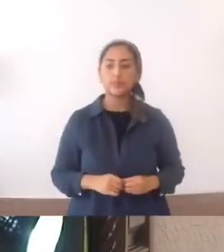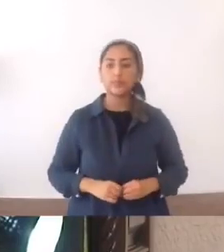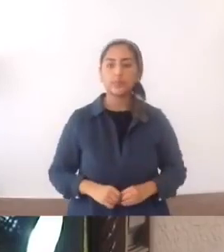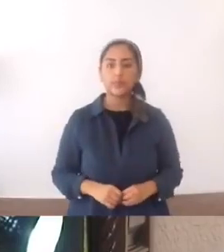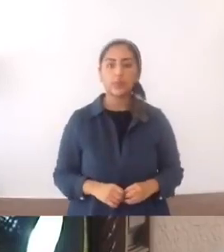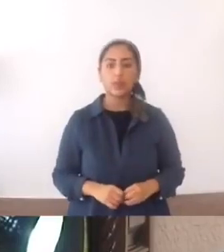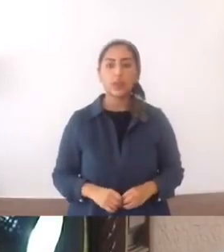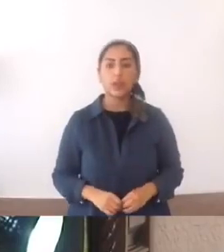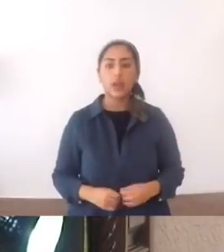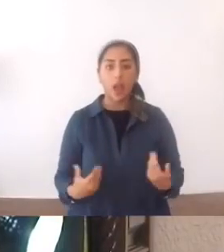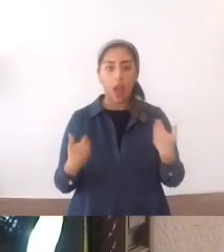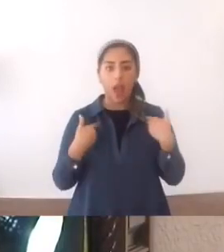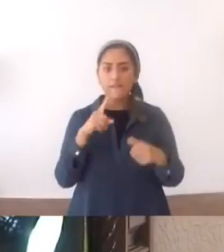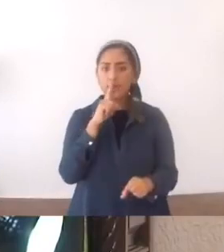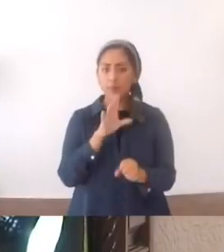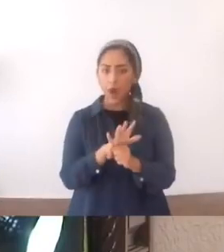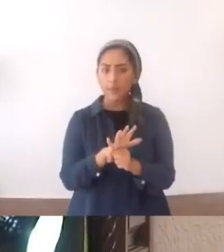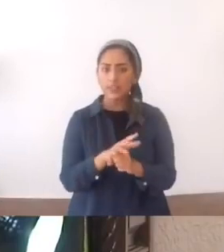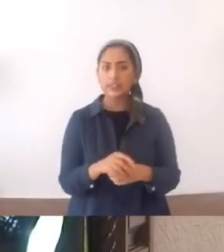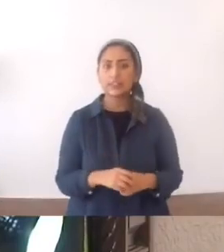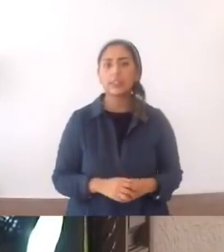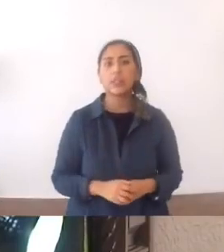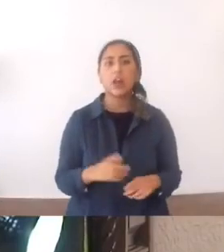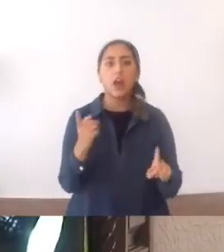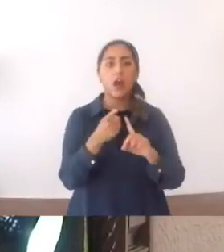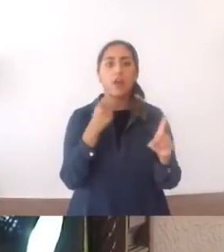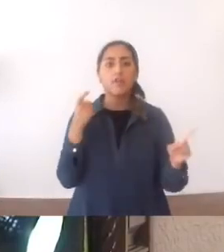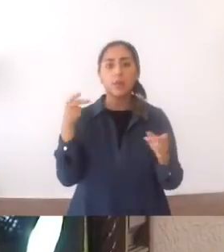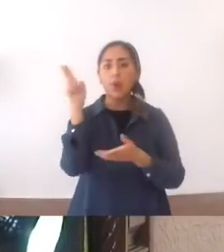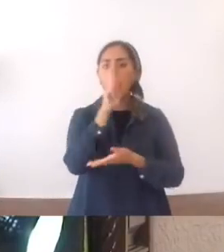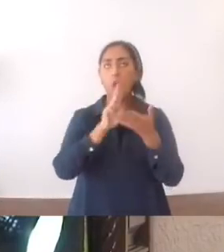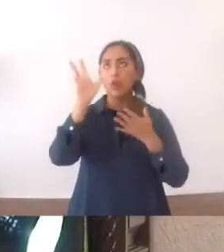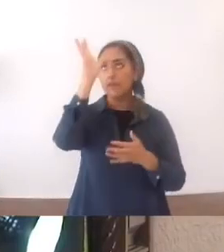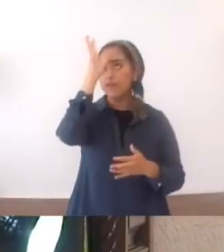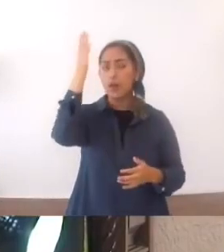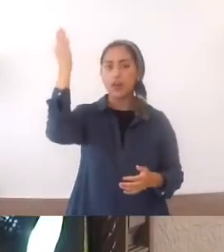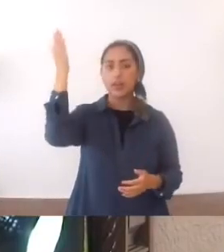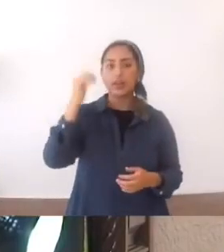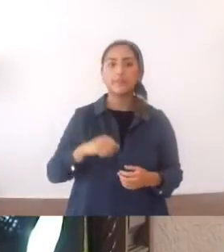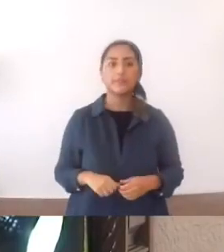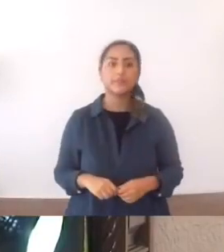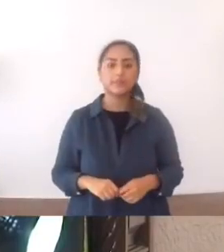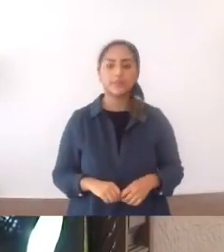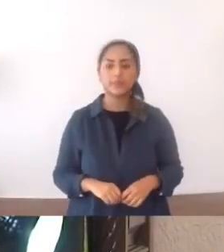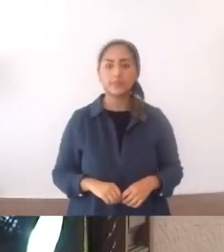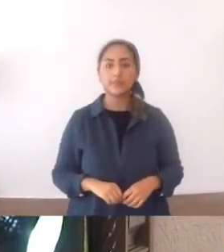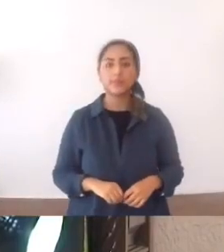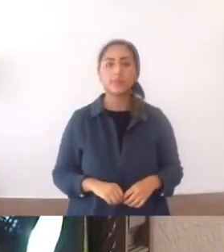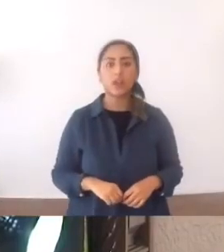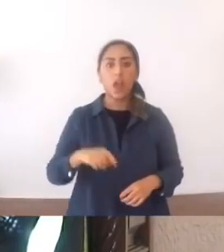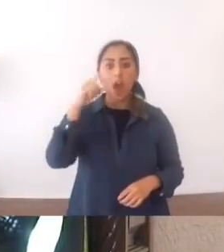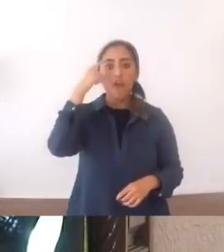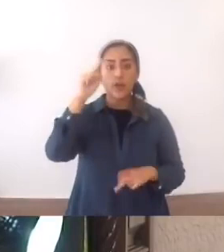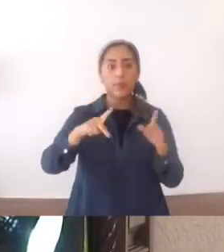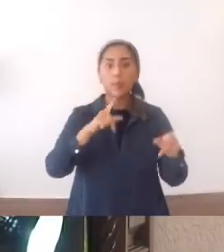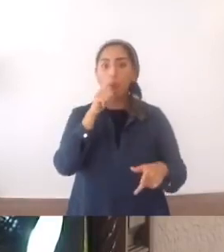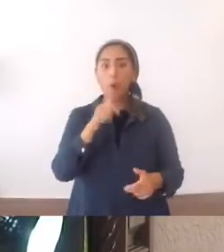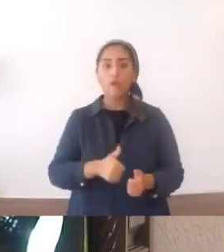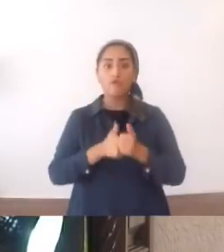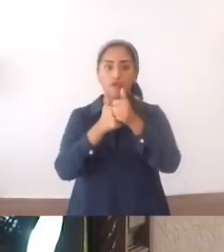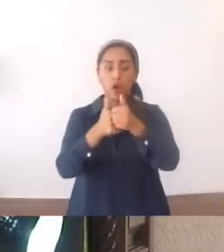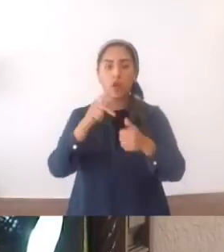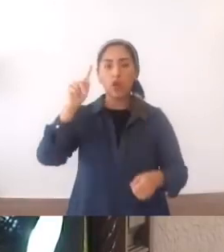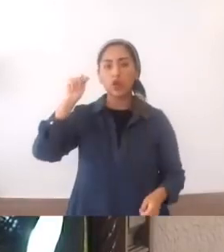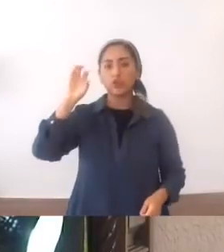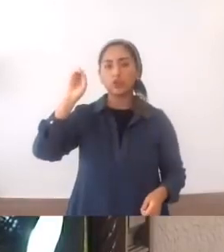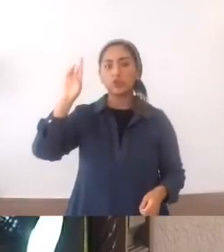esta. And well, this is the idea. Hay una promesa There is a promise del Abacados, del Padre Santo, from the Abacadosh, the Holy Father, para los